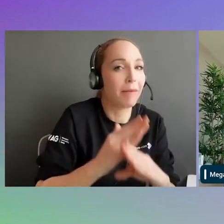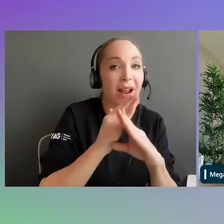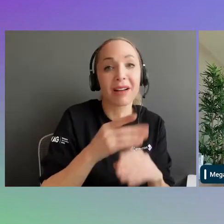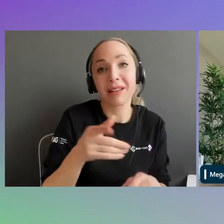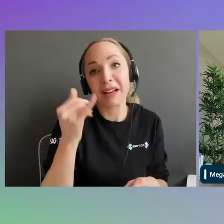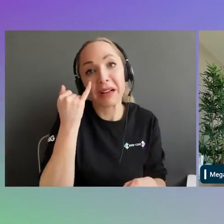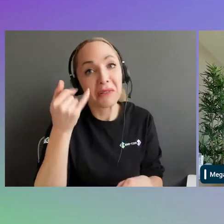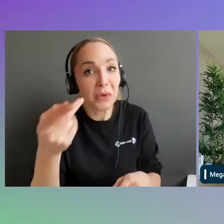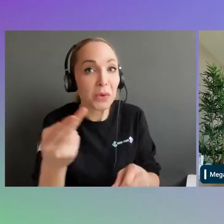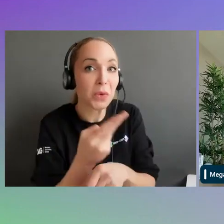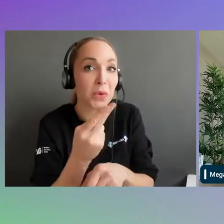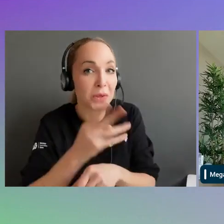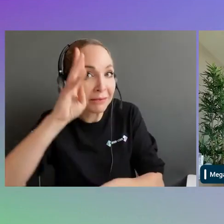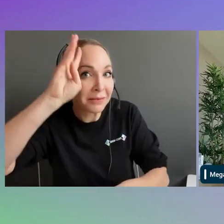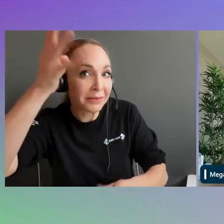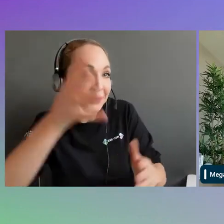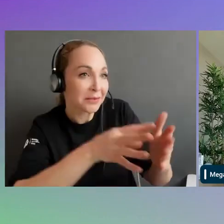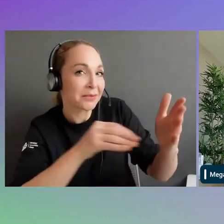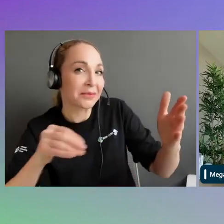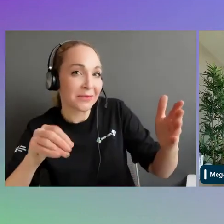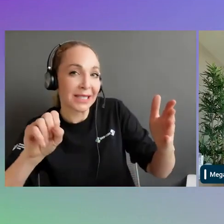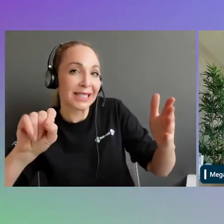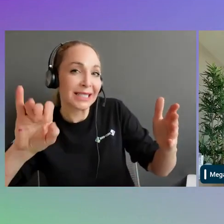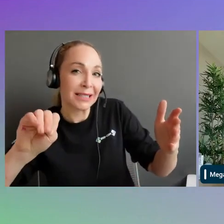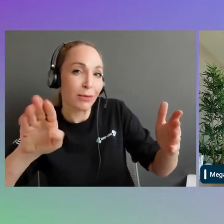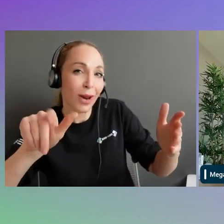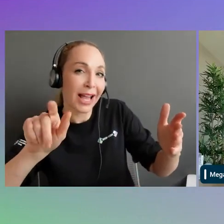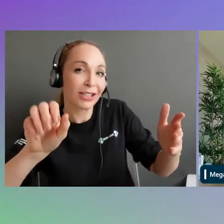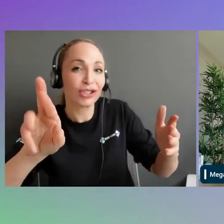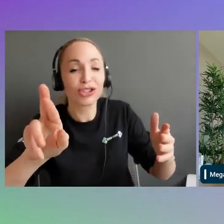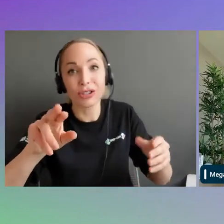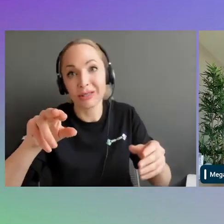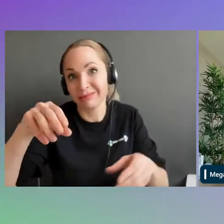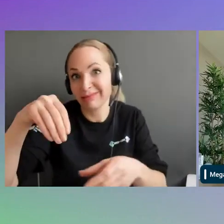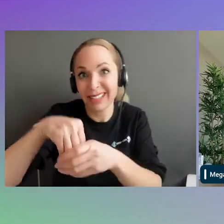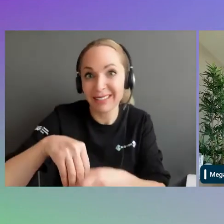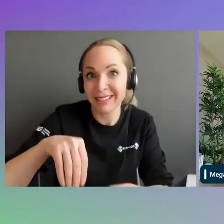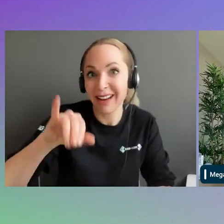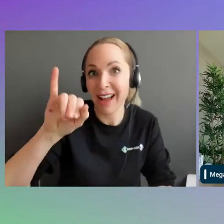or a simulator in iOS context, I think should probably work Yeah. just fine.